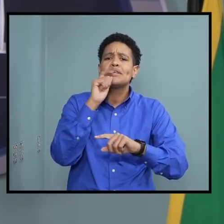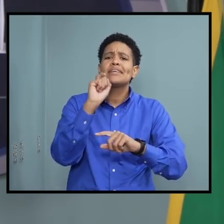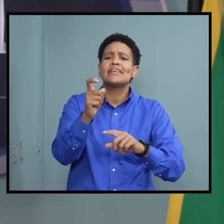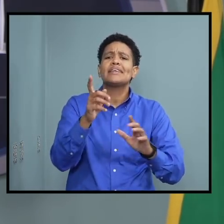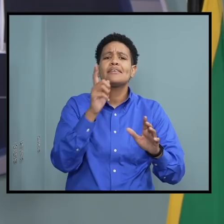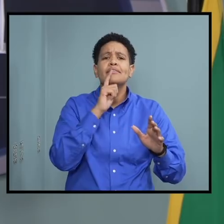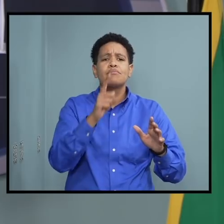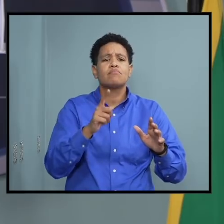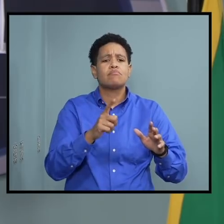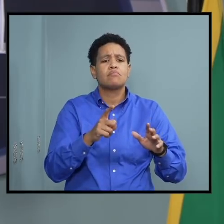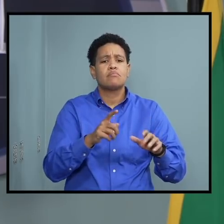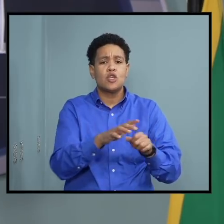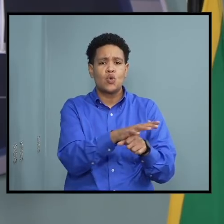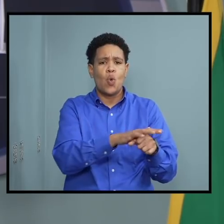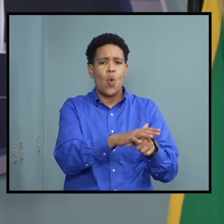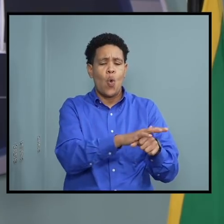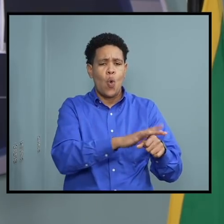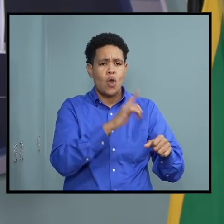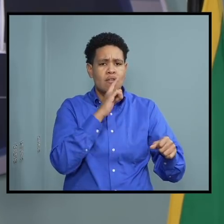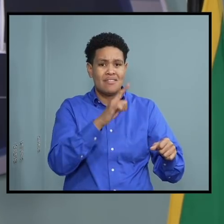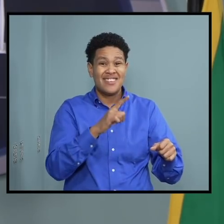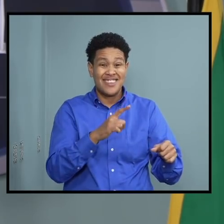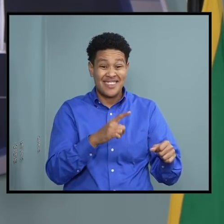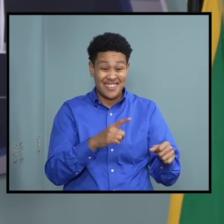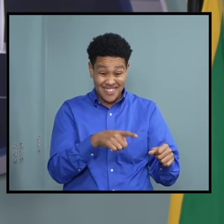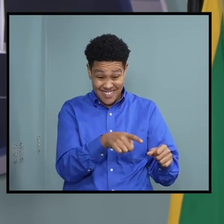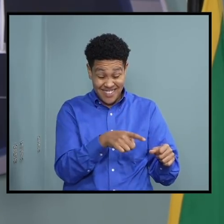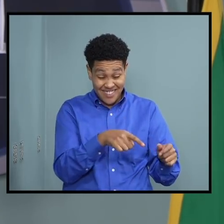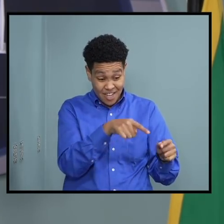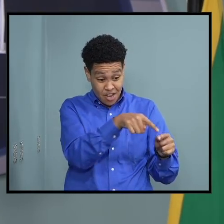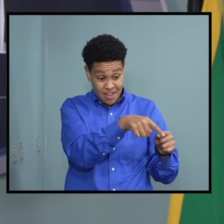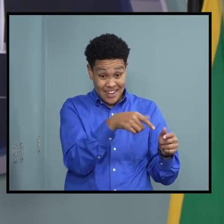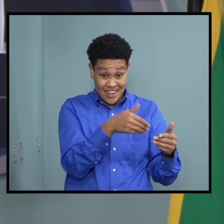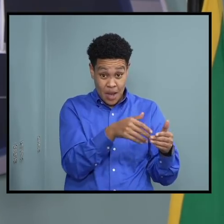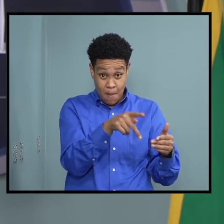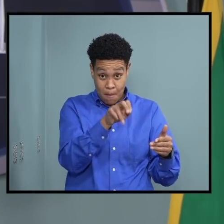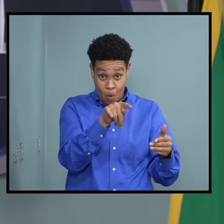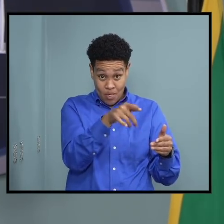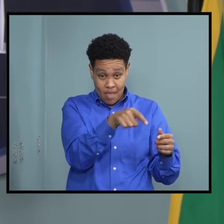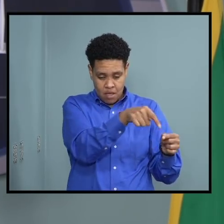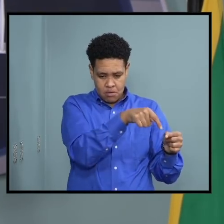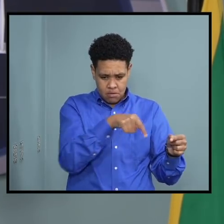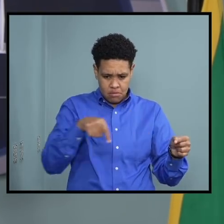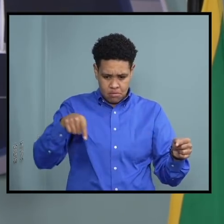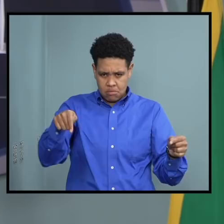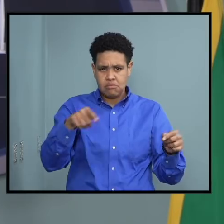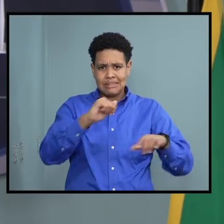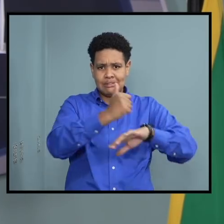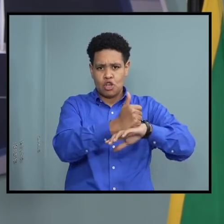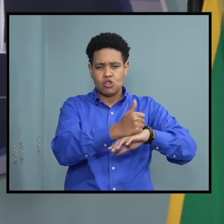sterile zone around the port to conduct testing.